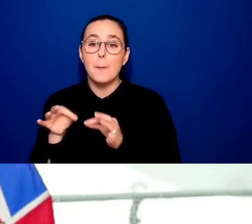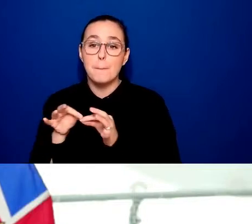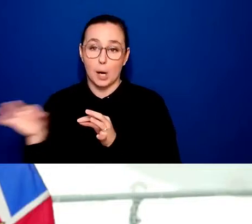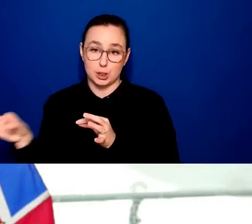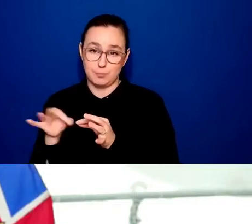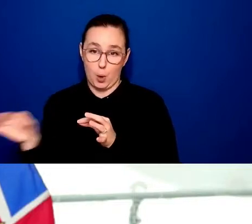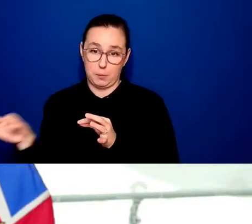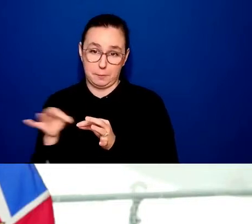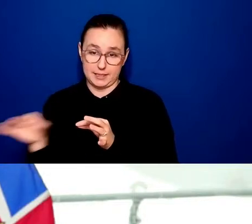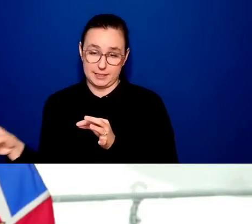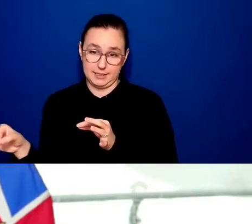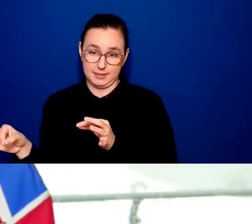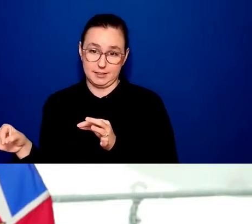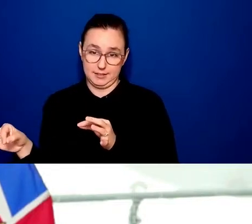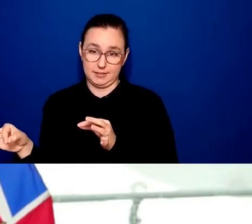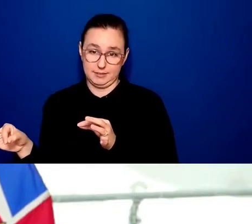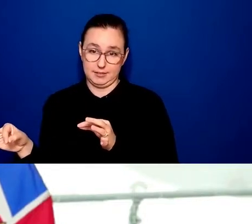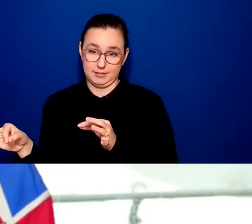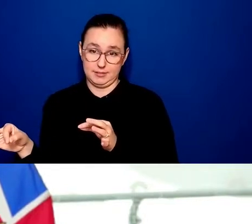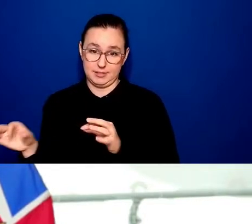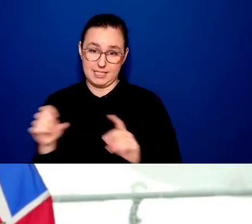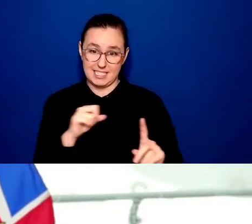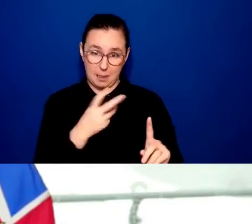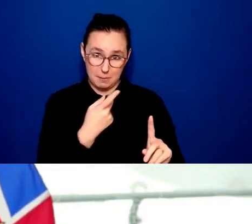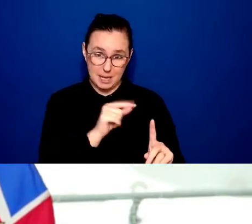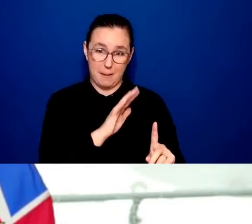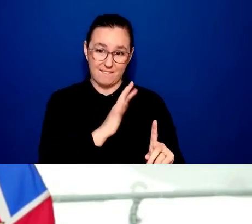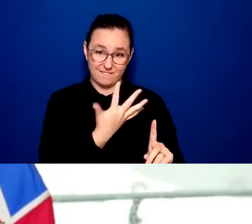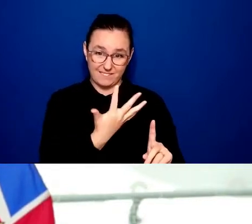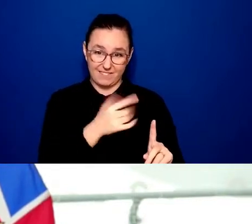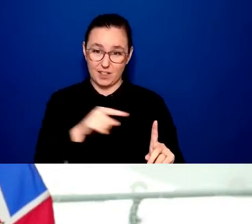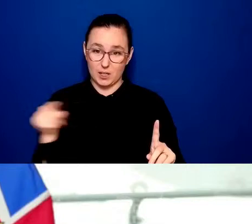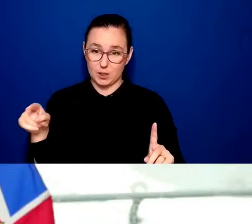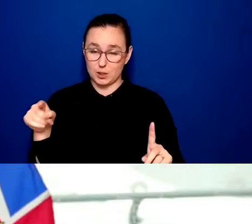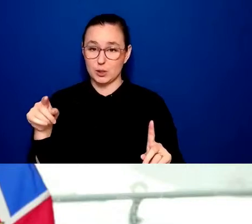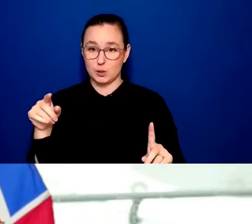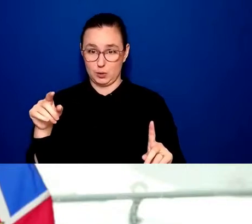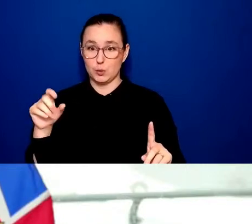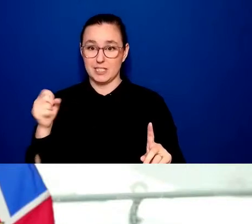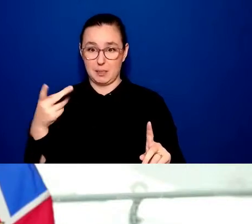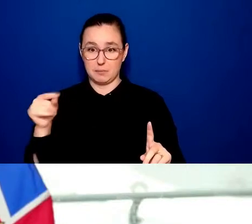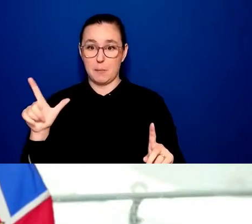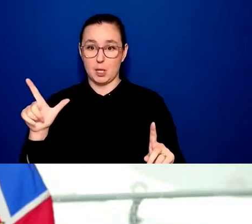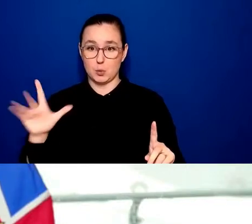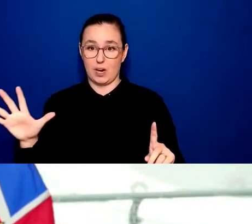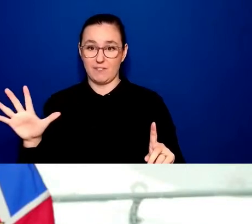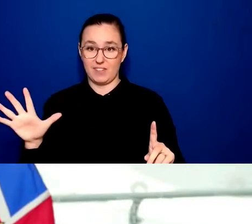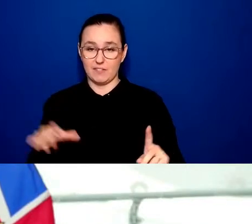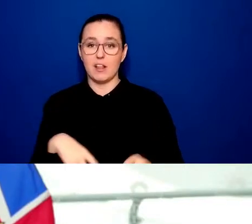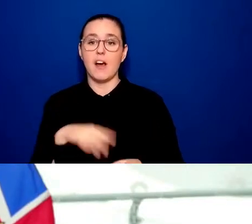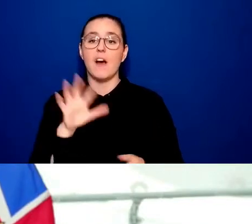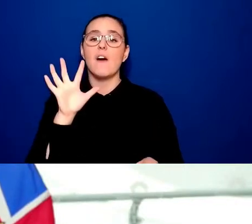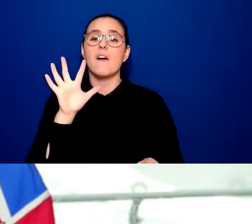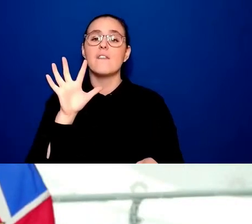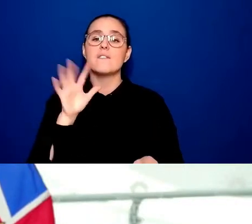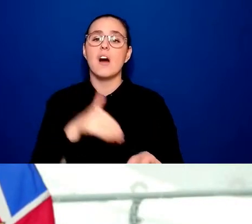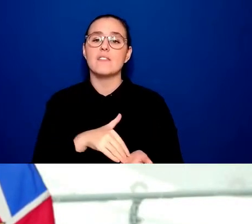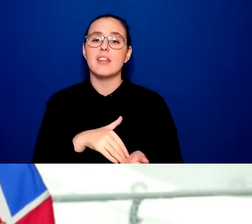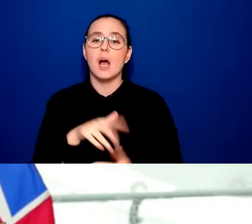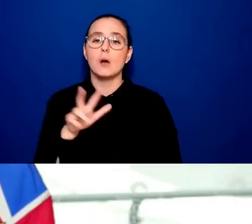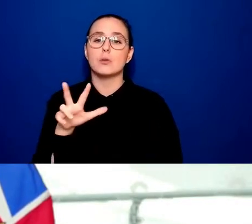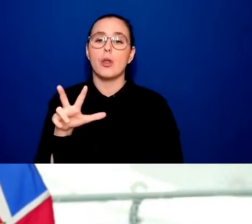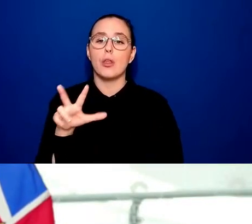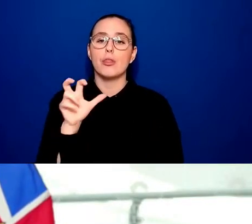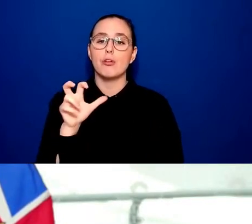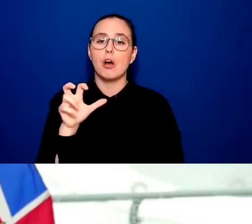5th to September 11th, which is our latest reporting period, health authorities report that 5,302 surgeries were completed.